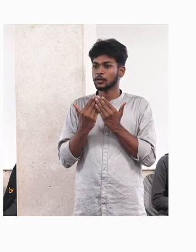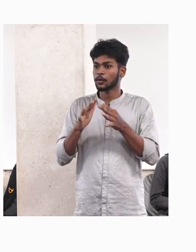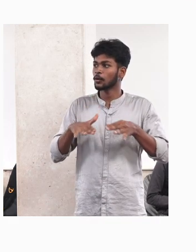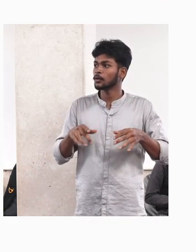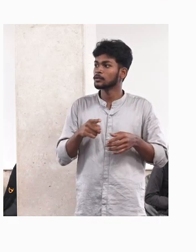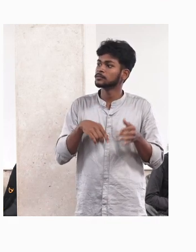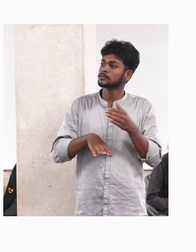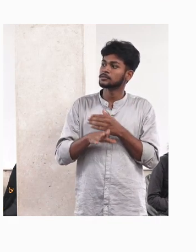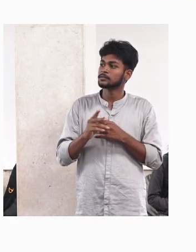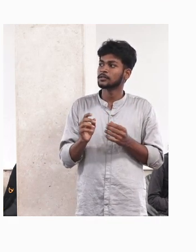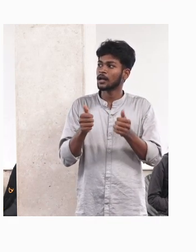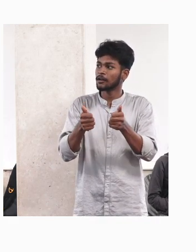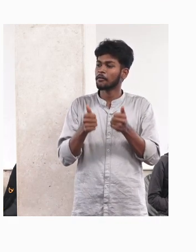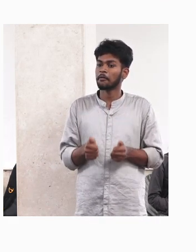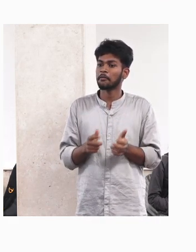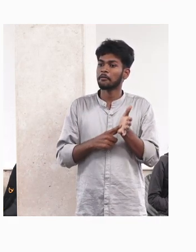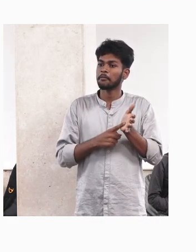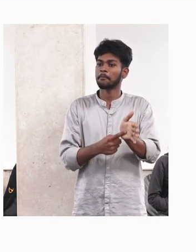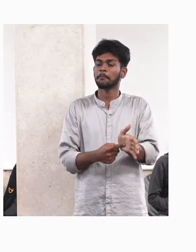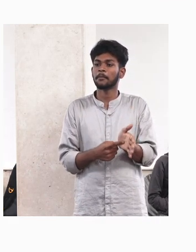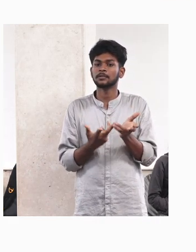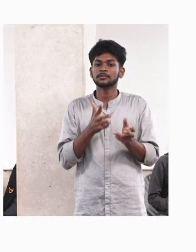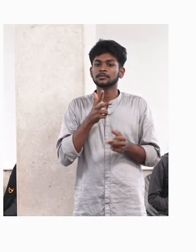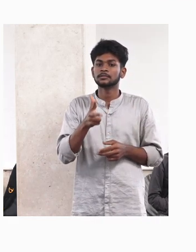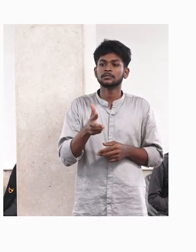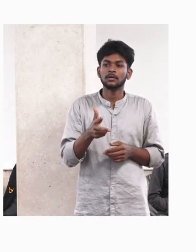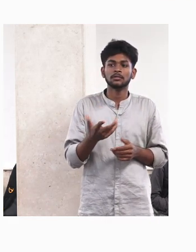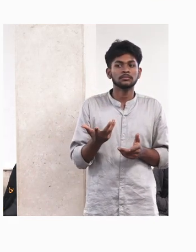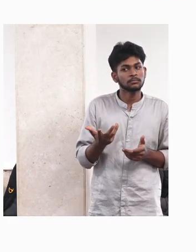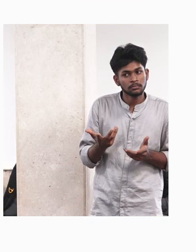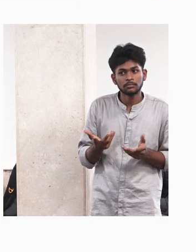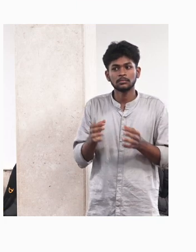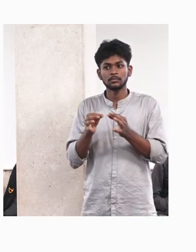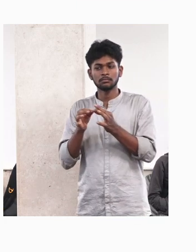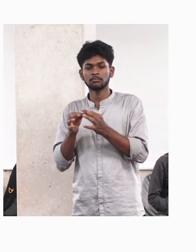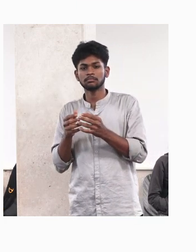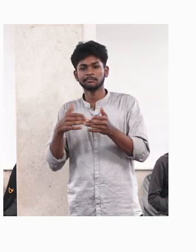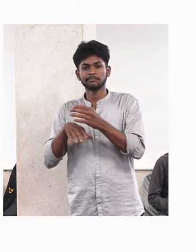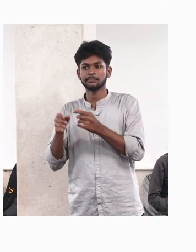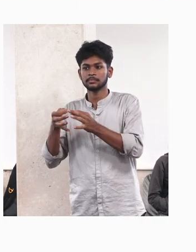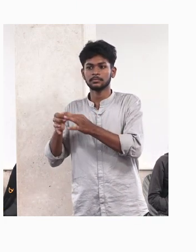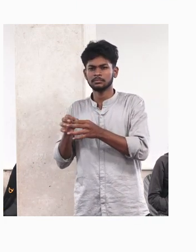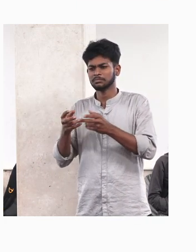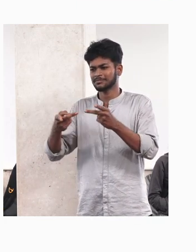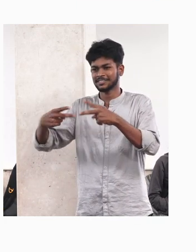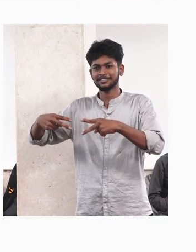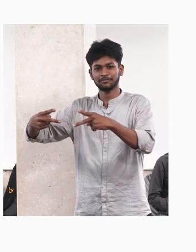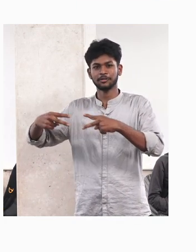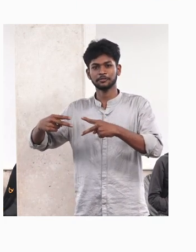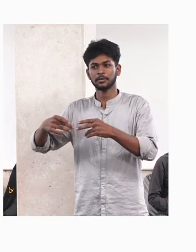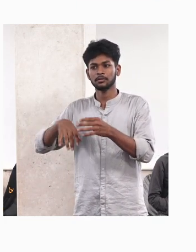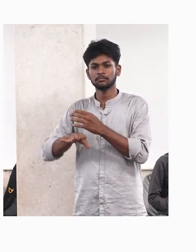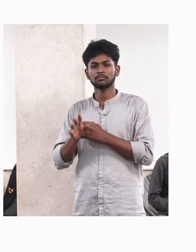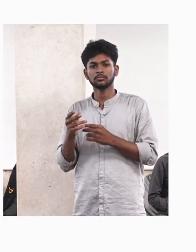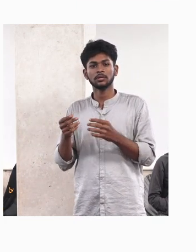infant research, he says that, okay, the interpretative technique is very